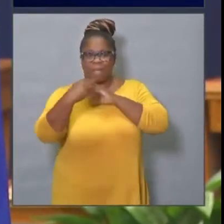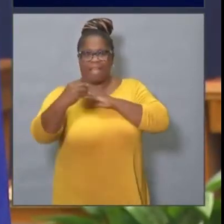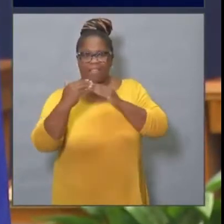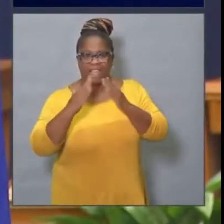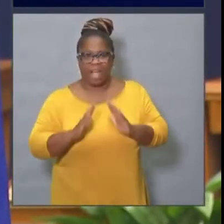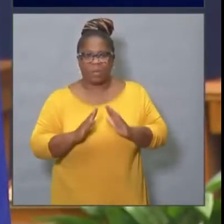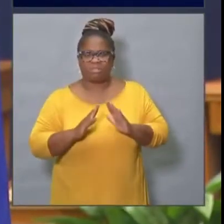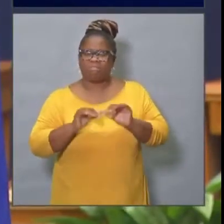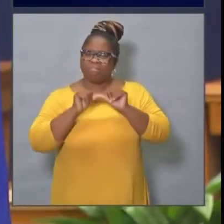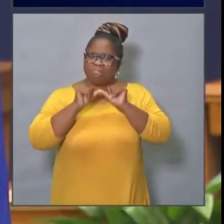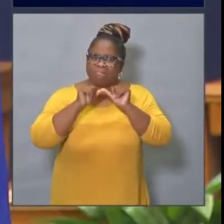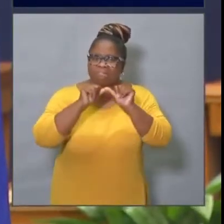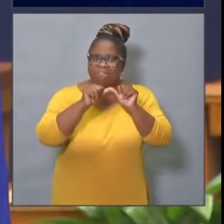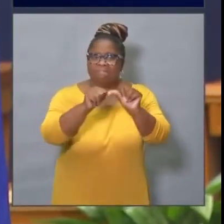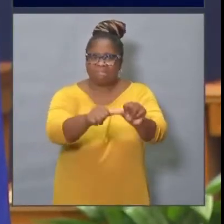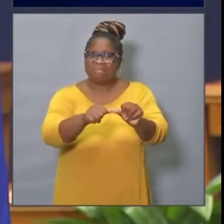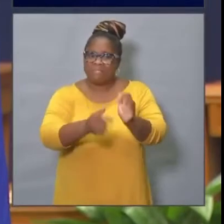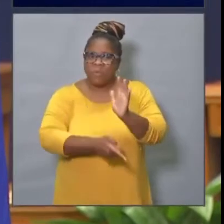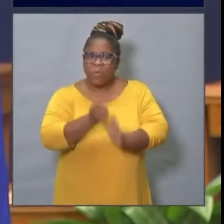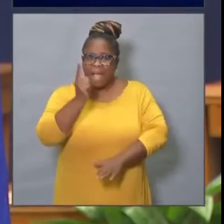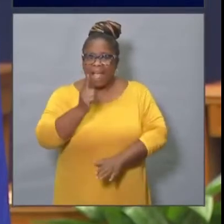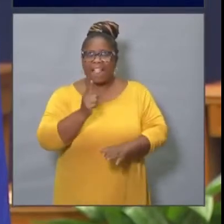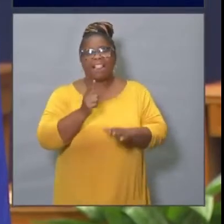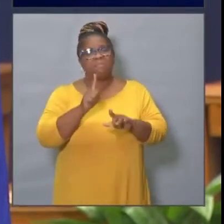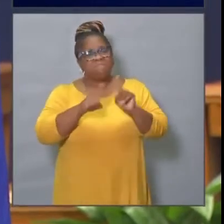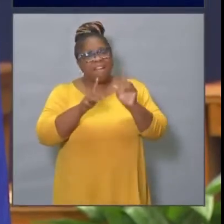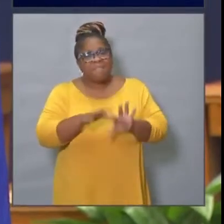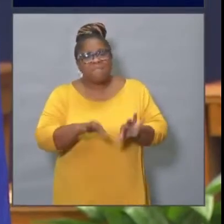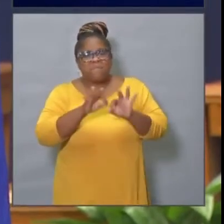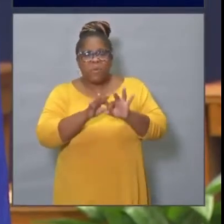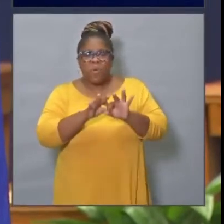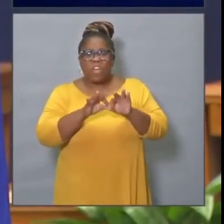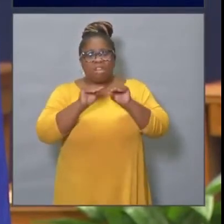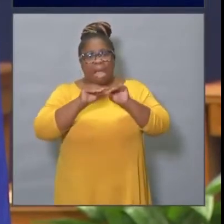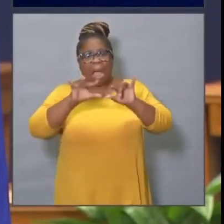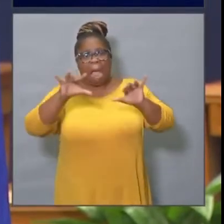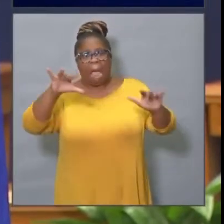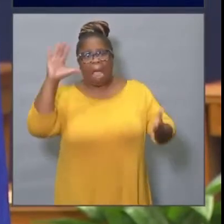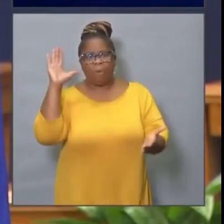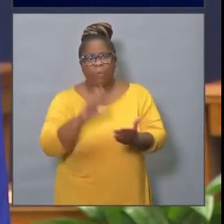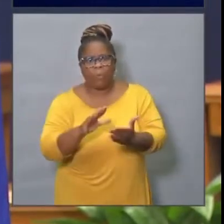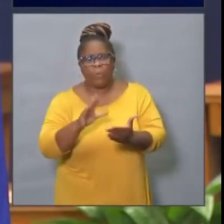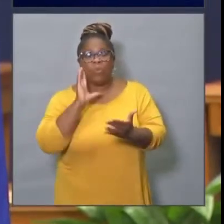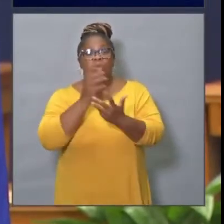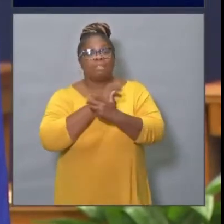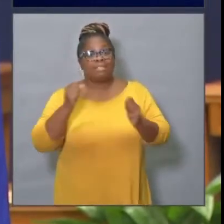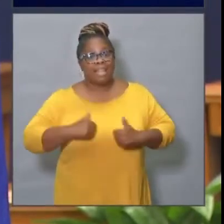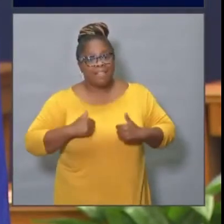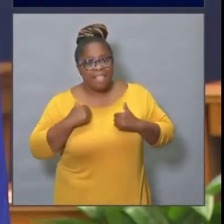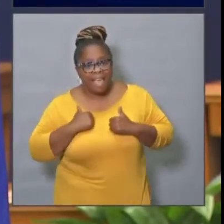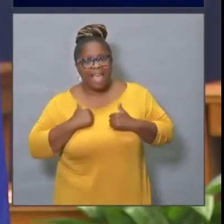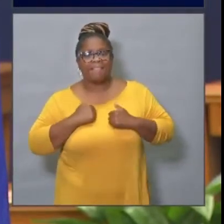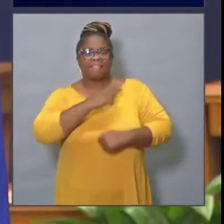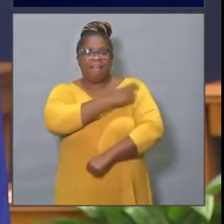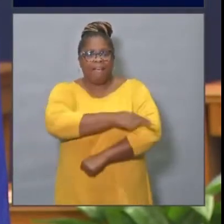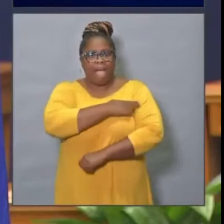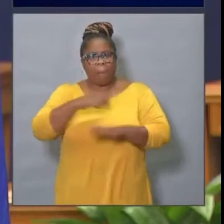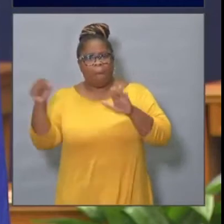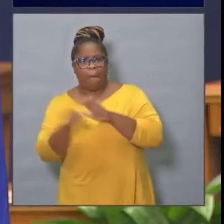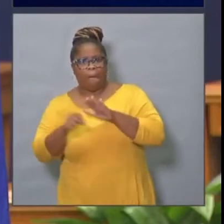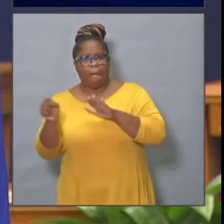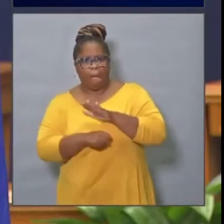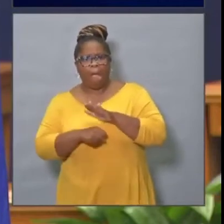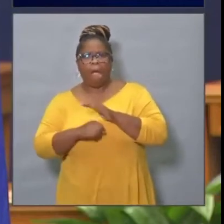the course, keep the R low, can keep the transmission down, then we can save lives and maintain our hospital system for all those who need